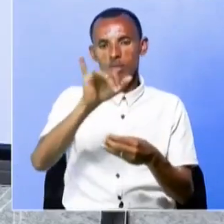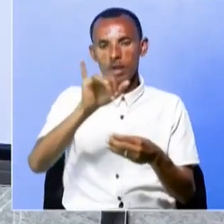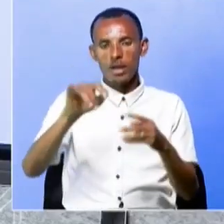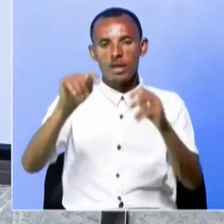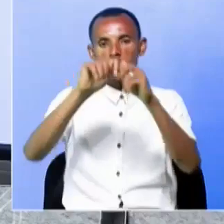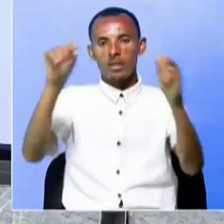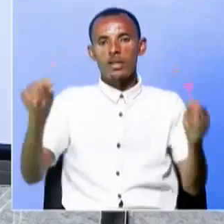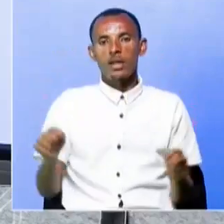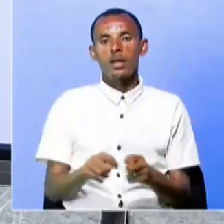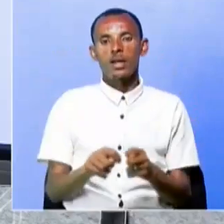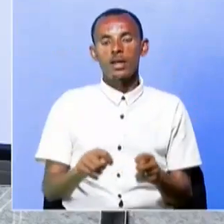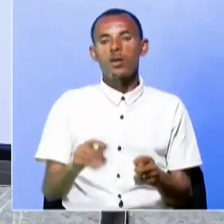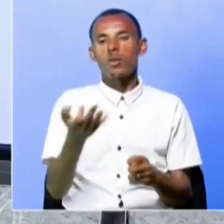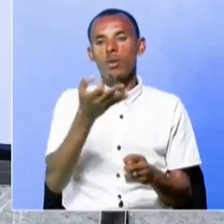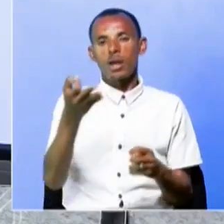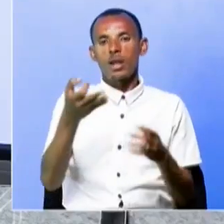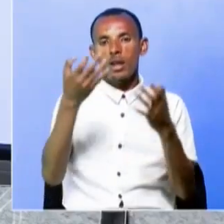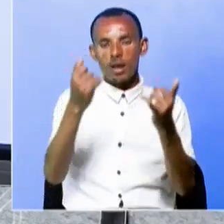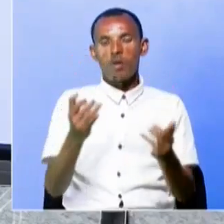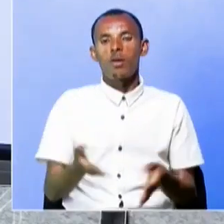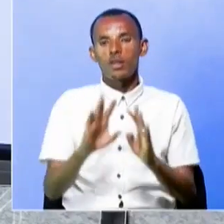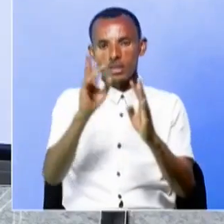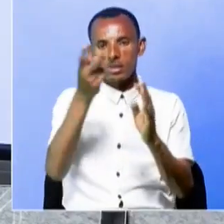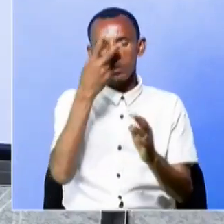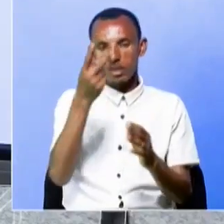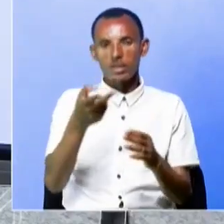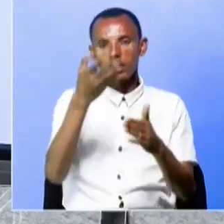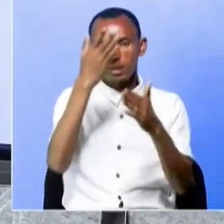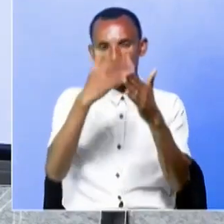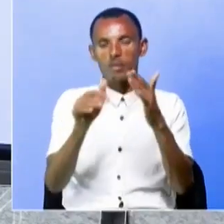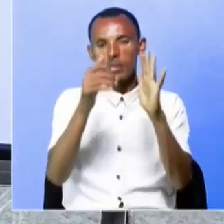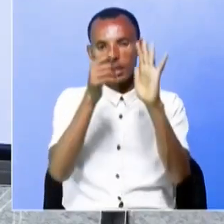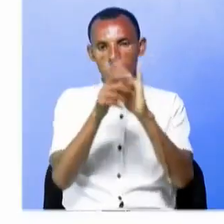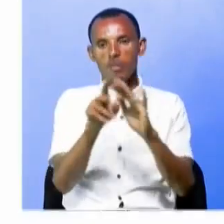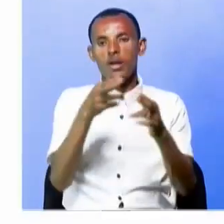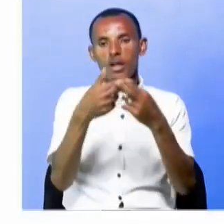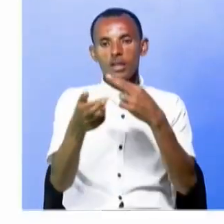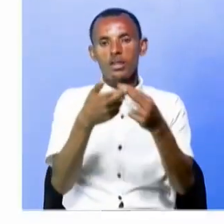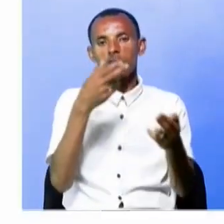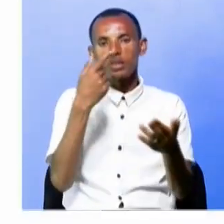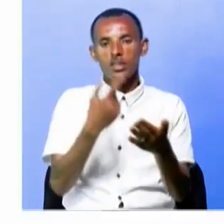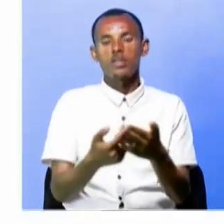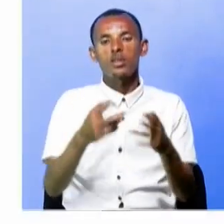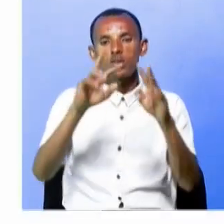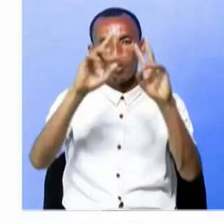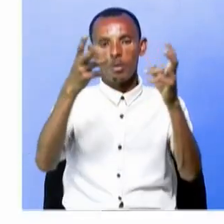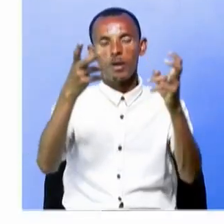triangles, right? So now let's see some examples related to this topic.